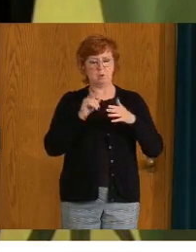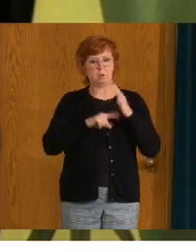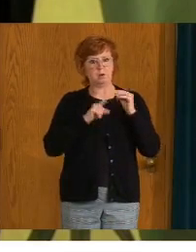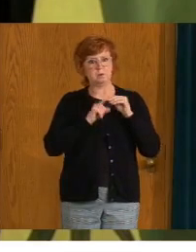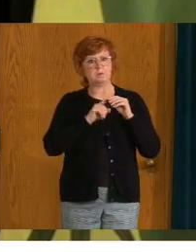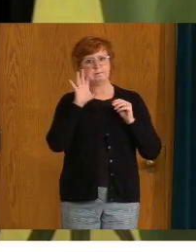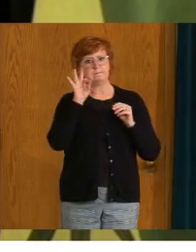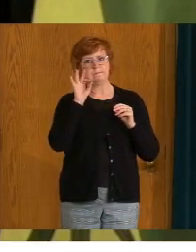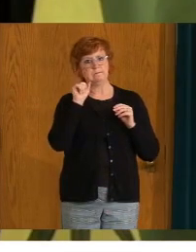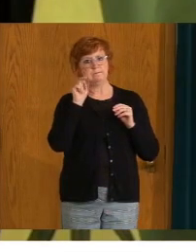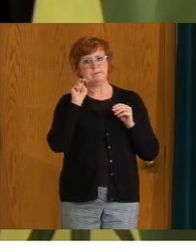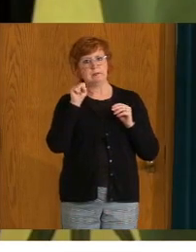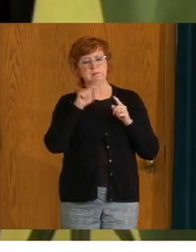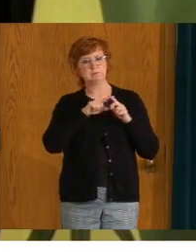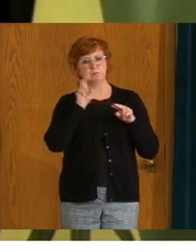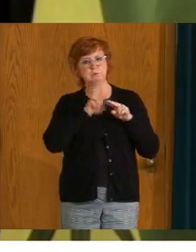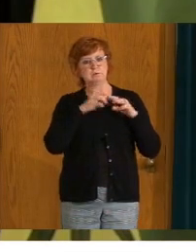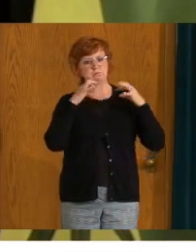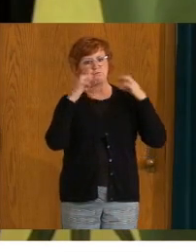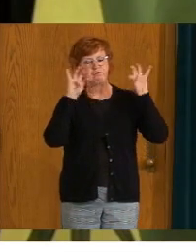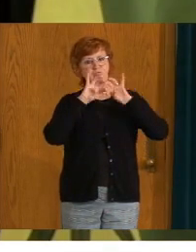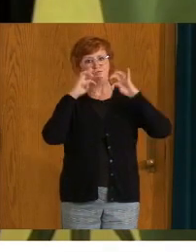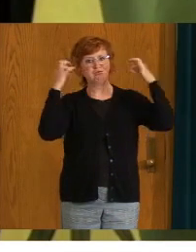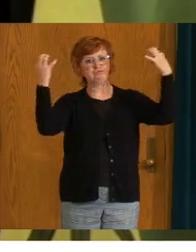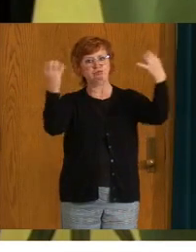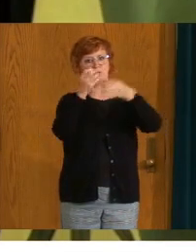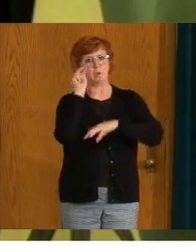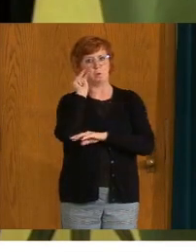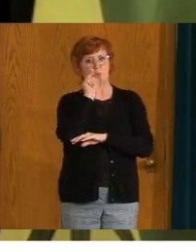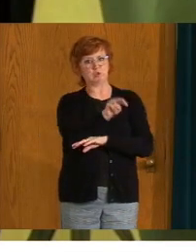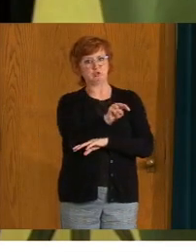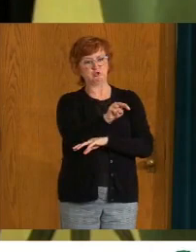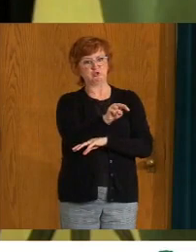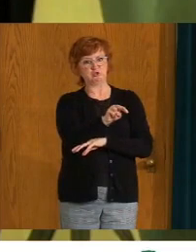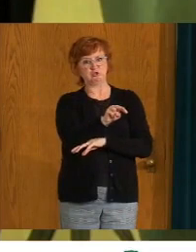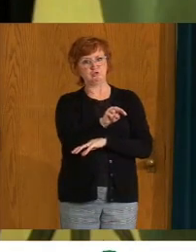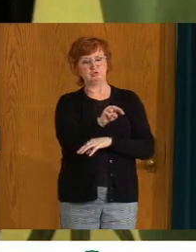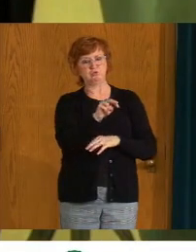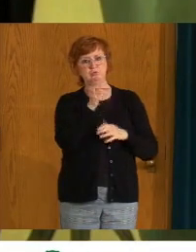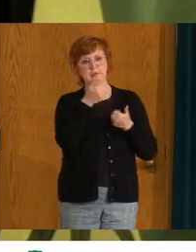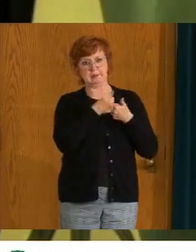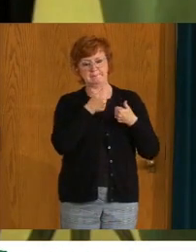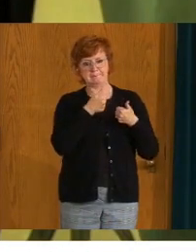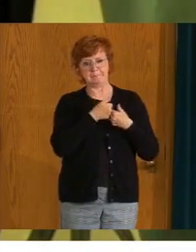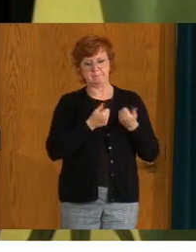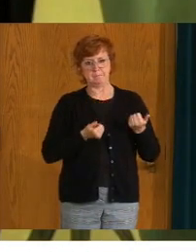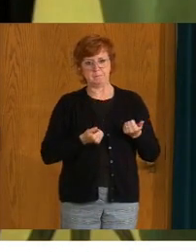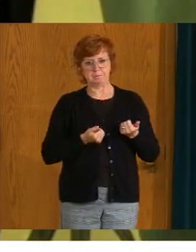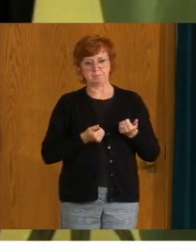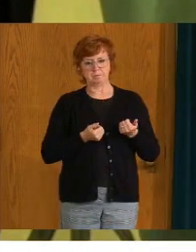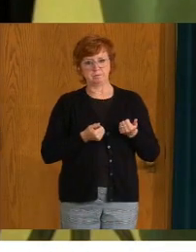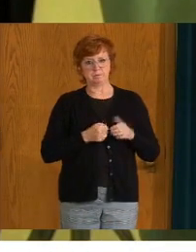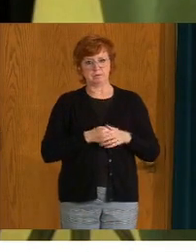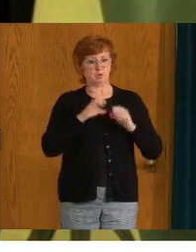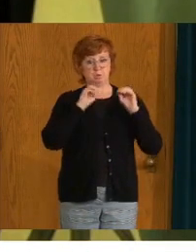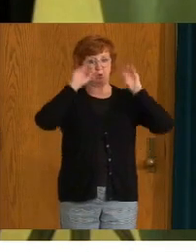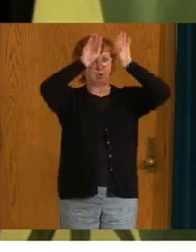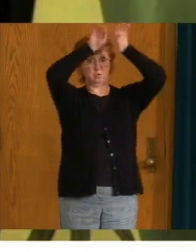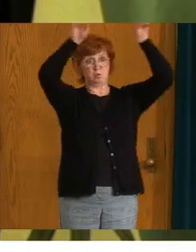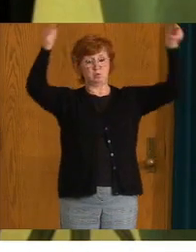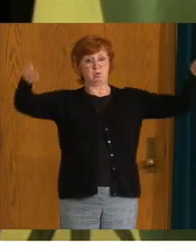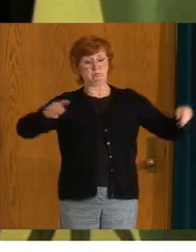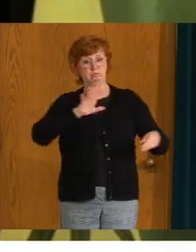stadium such as this, and then to what degree you could have those number of fans